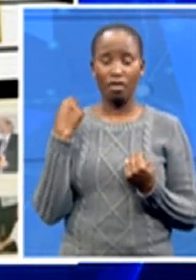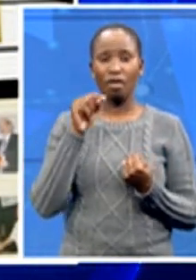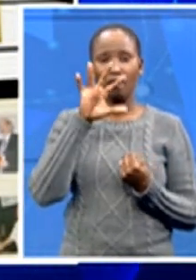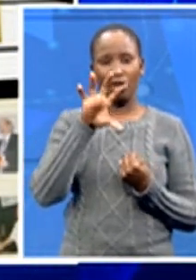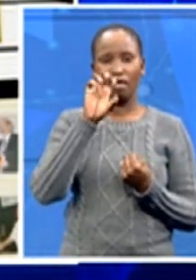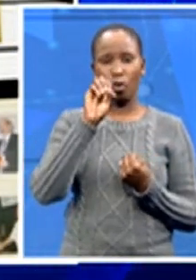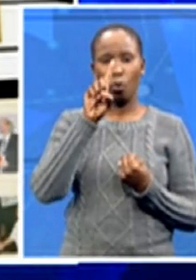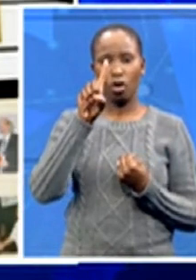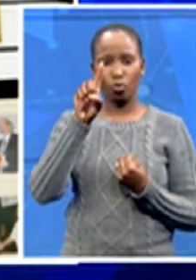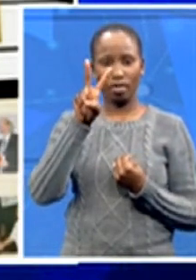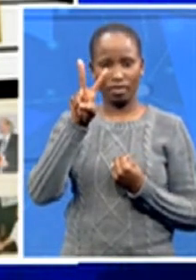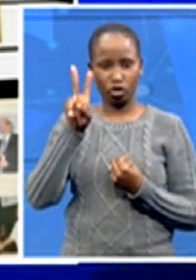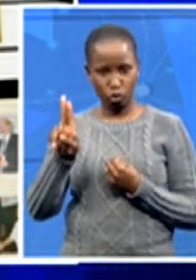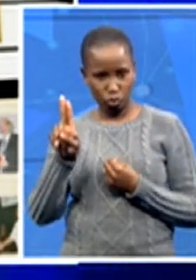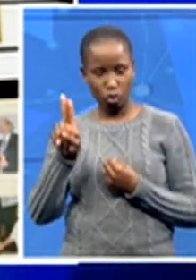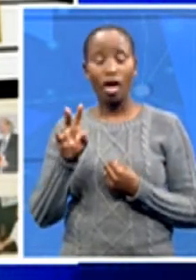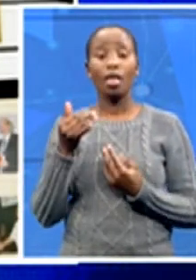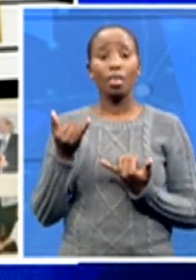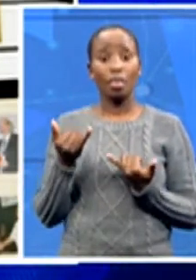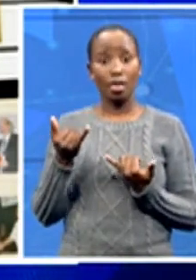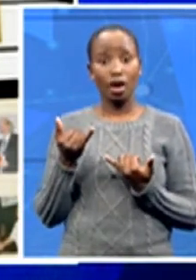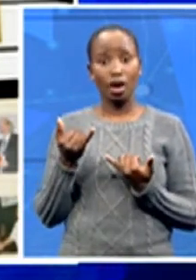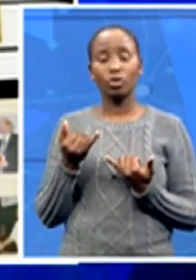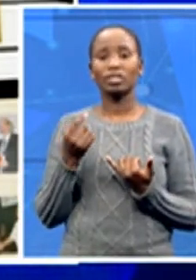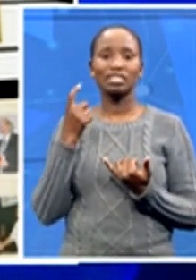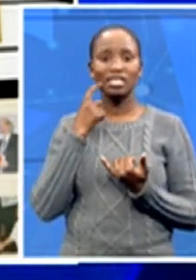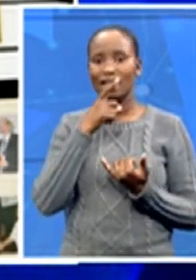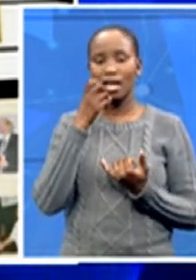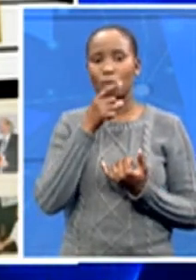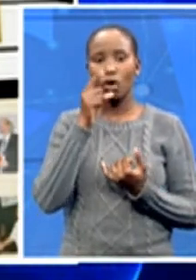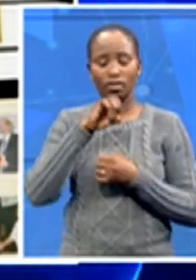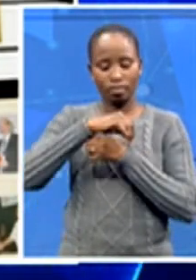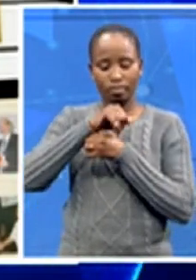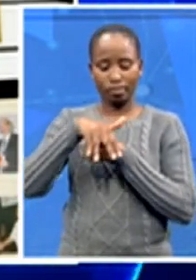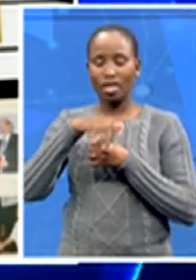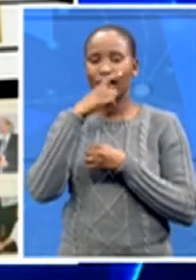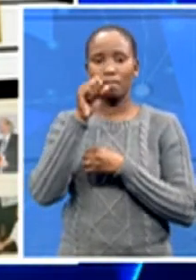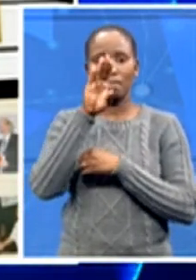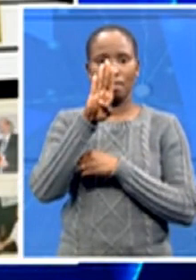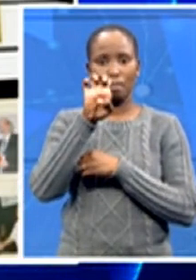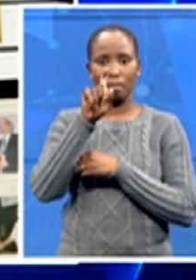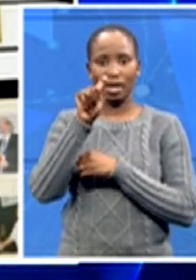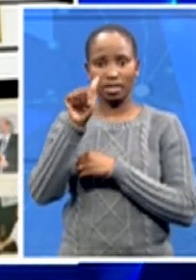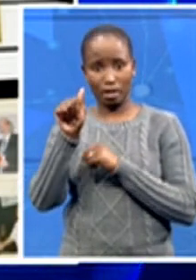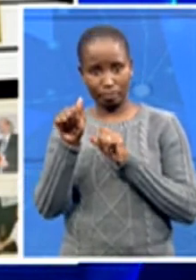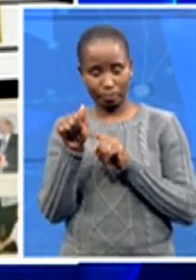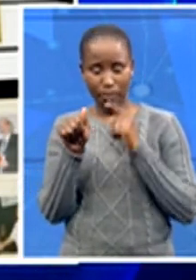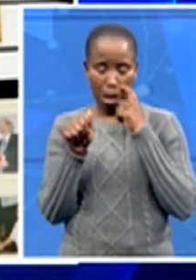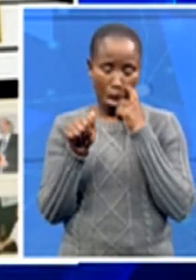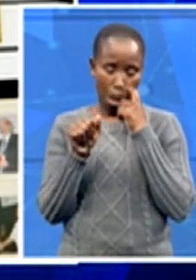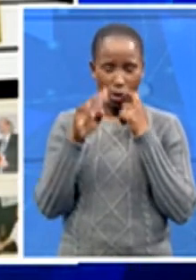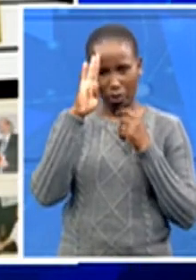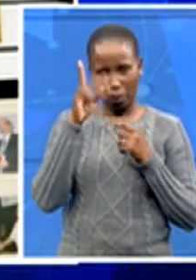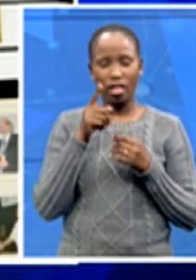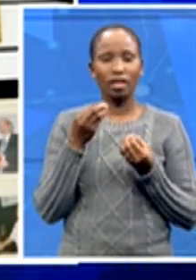it's given a much simpler name called the Beta variant. We knew that the game had changed, that it was no longer going to be